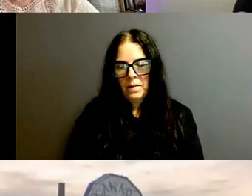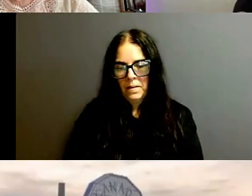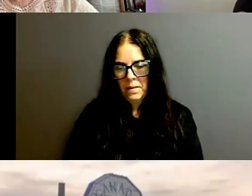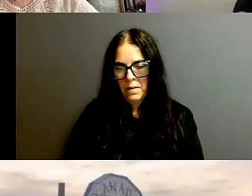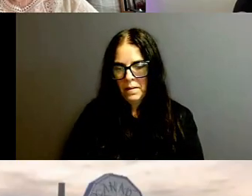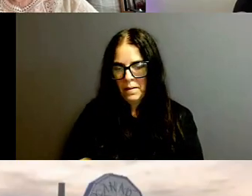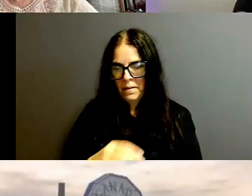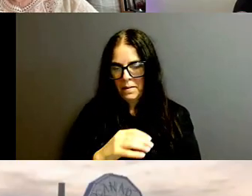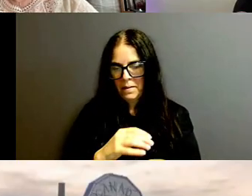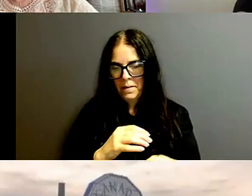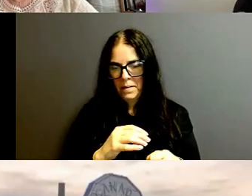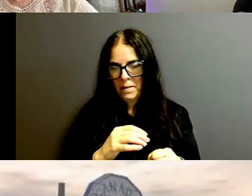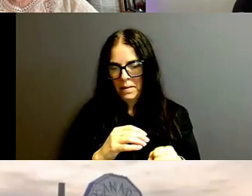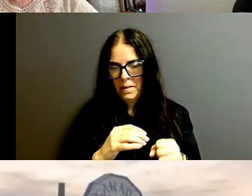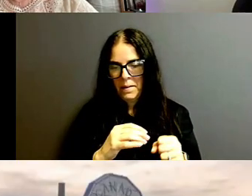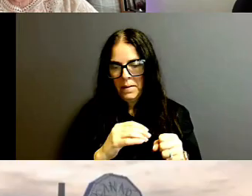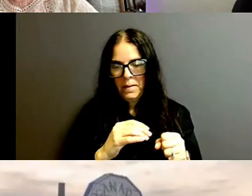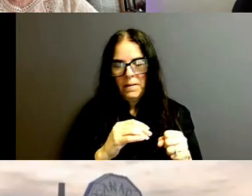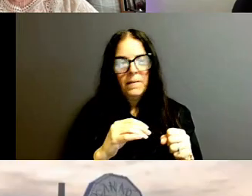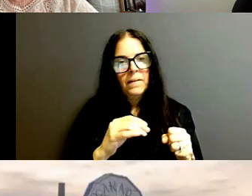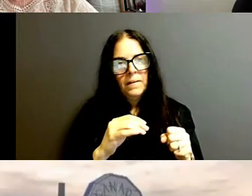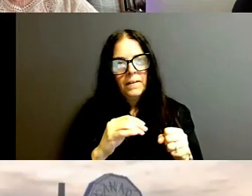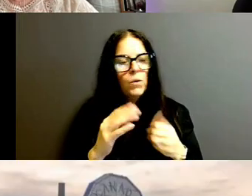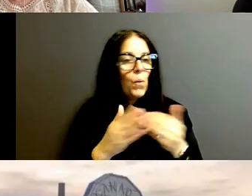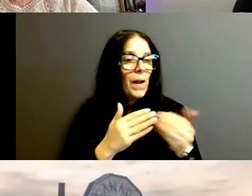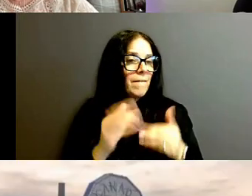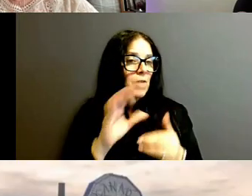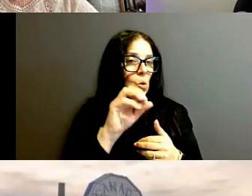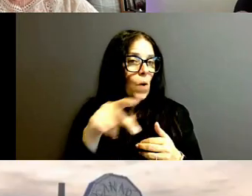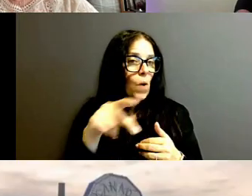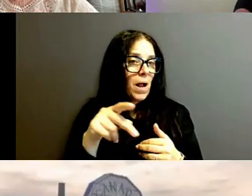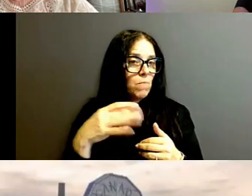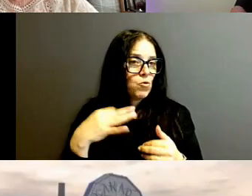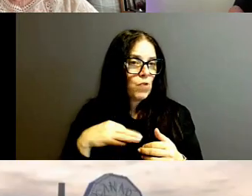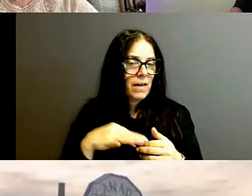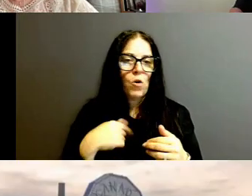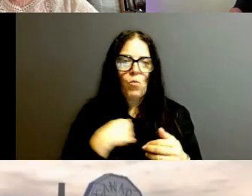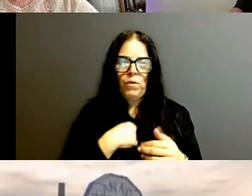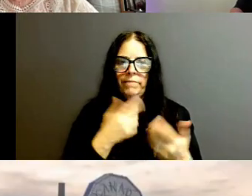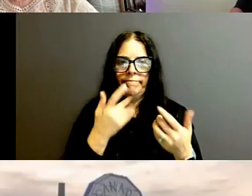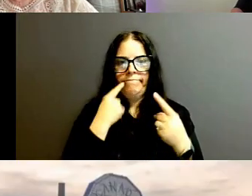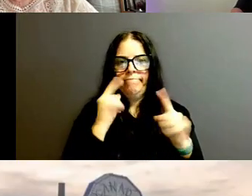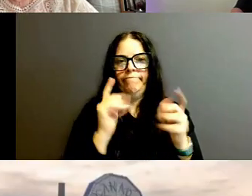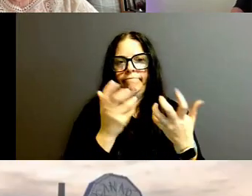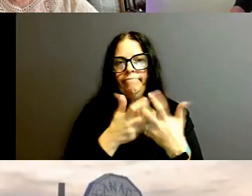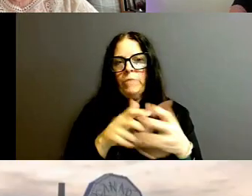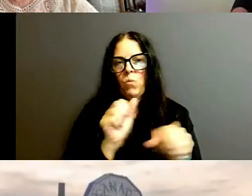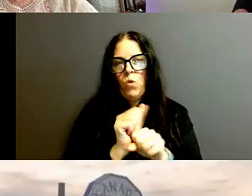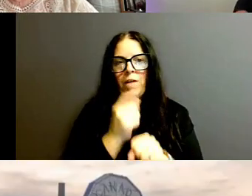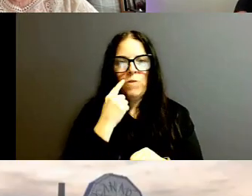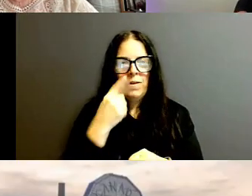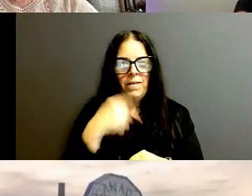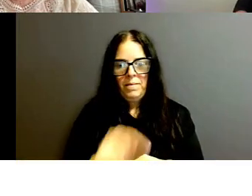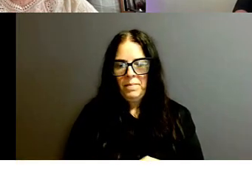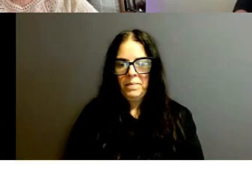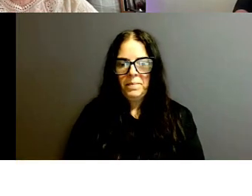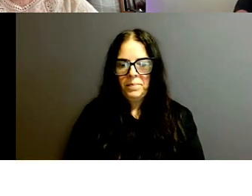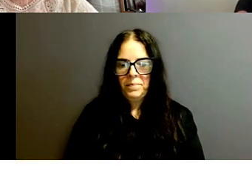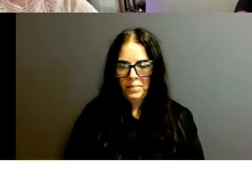credit, or a co-op credit, whatever they're missing, we kind of make it work for them. The next slide.